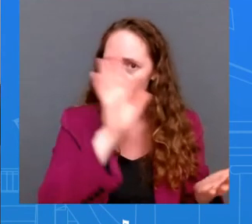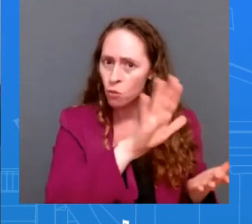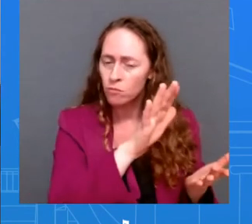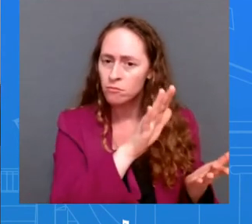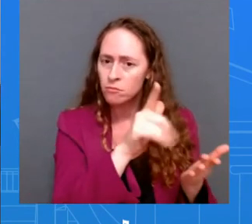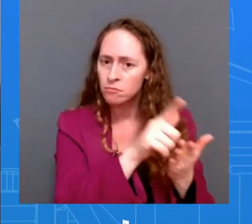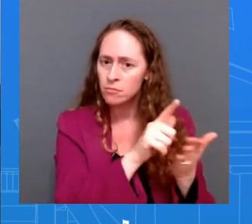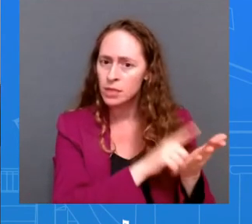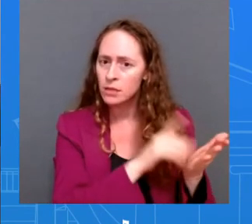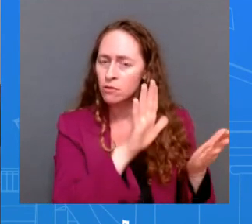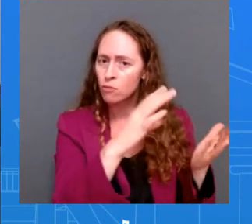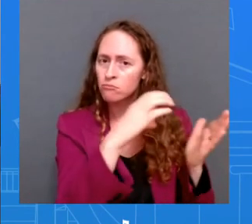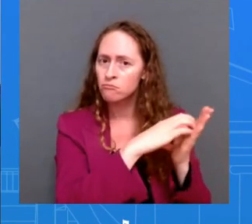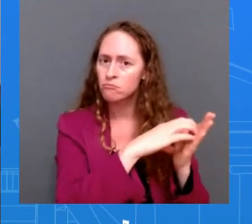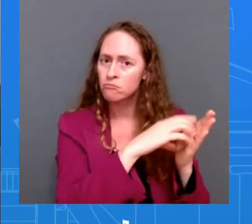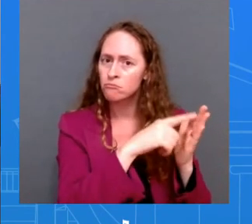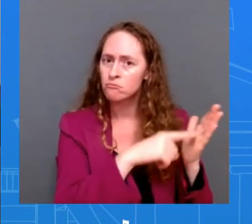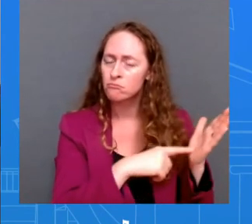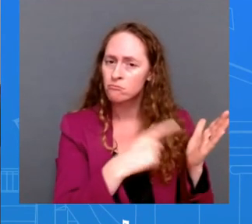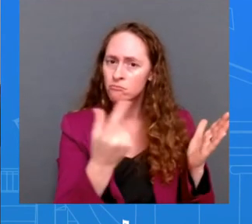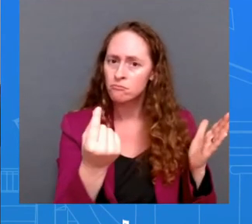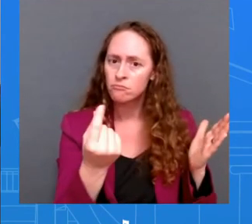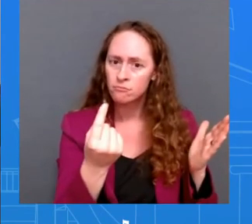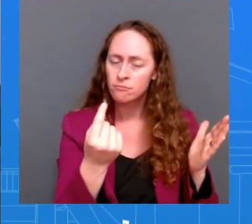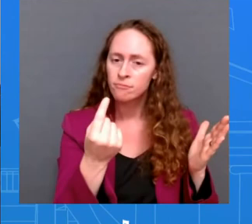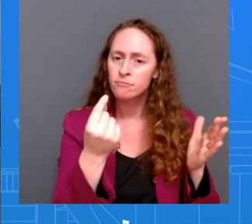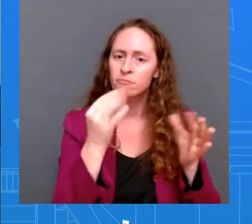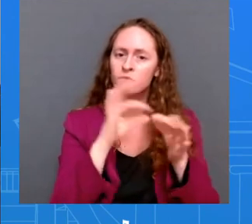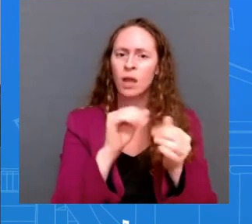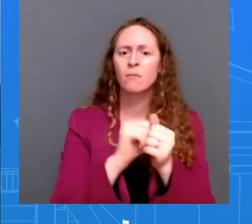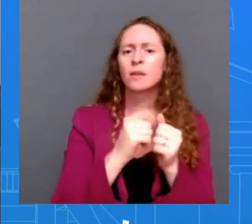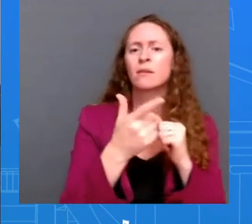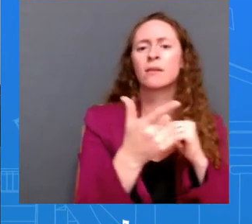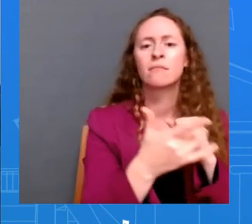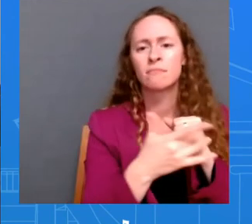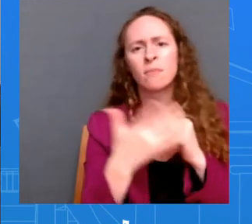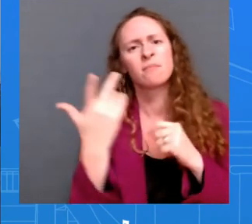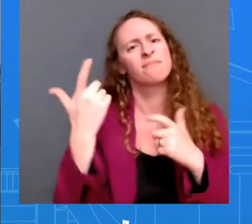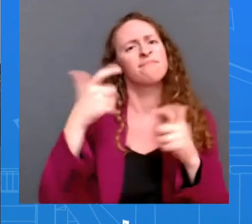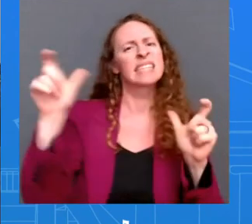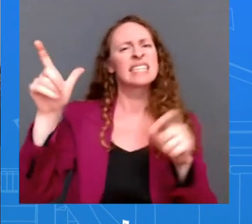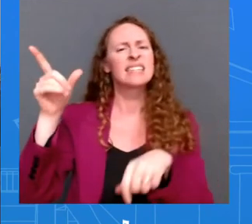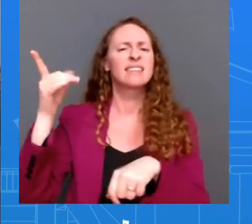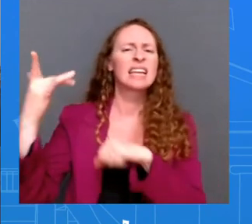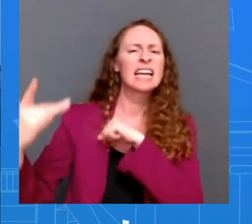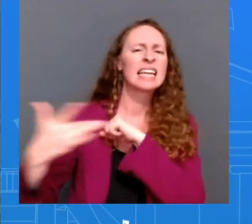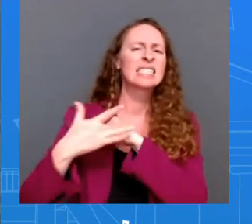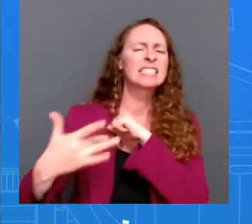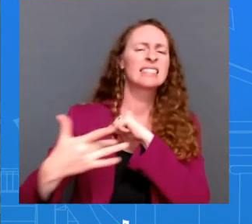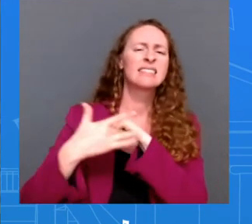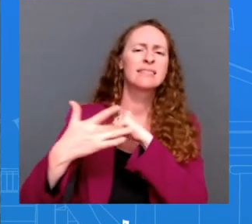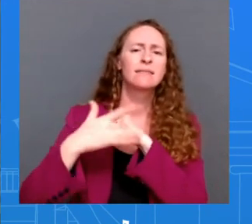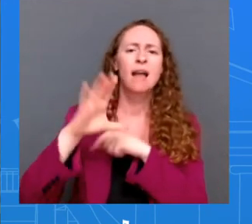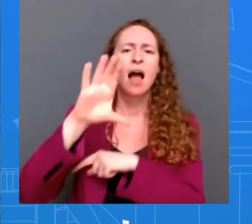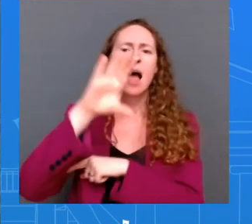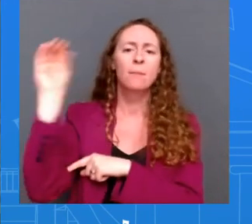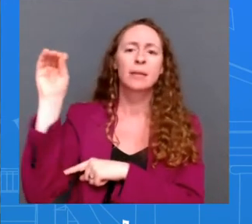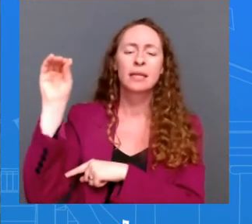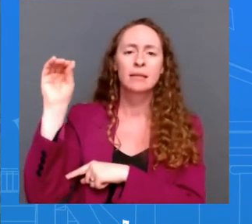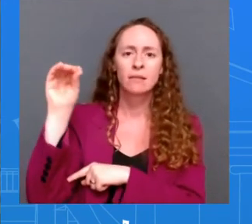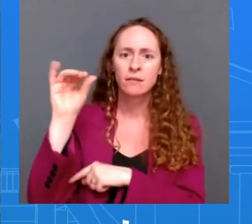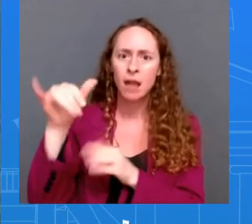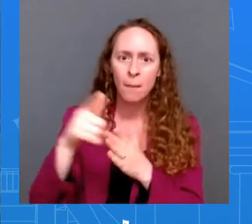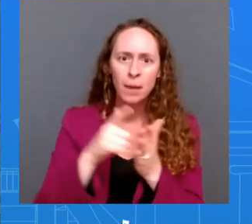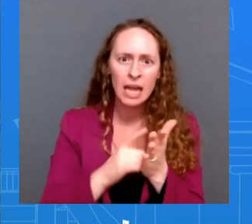the anti-big tech bill, the big tech bill that would prevent those platforms from giving preference to their own products? Well, I mean, we're trying to deal with